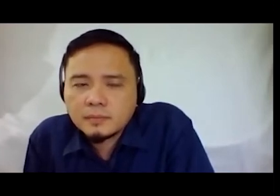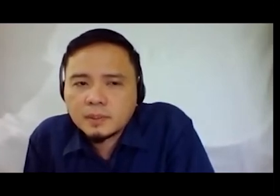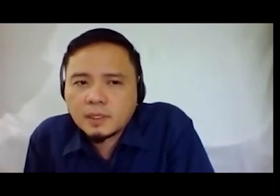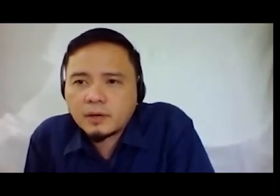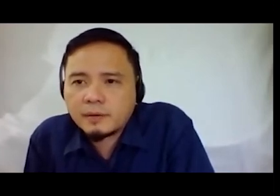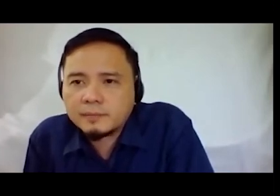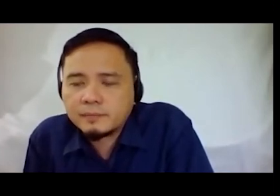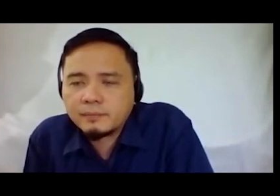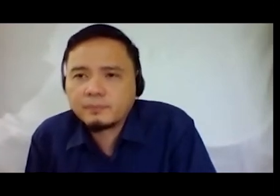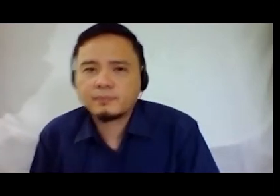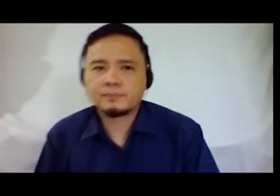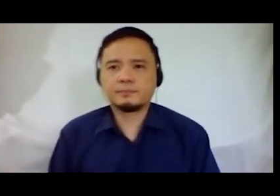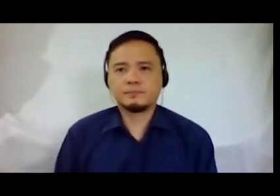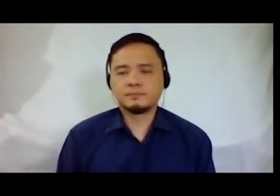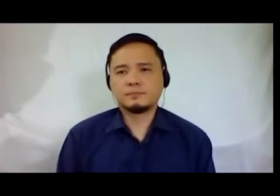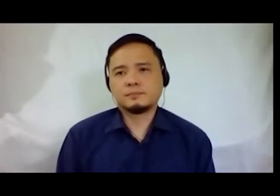Okay.